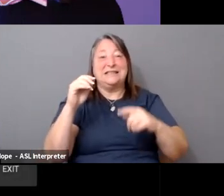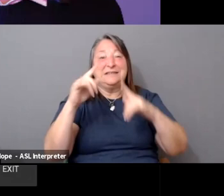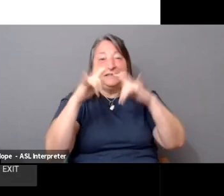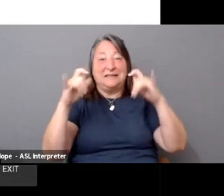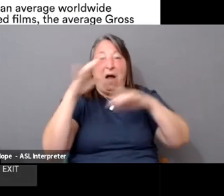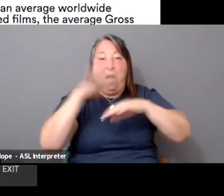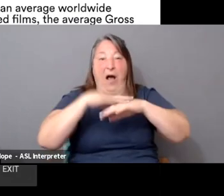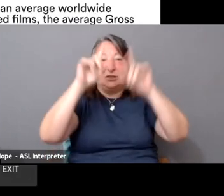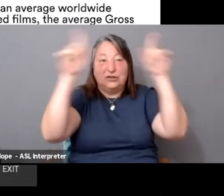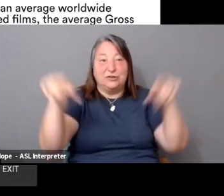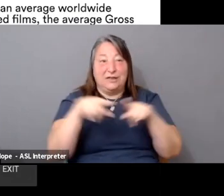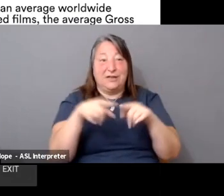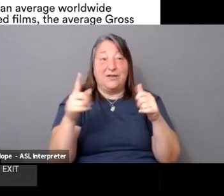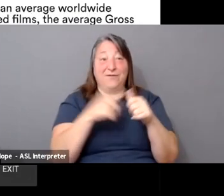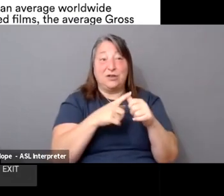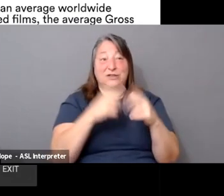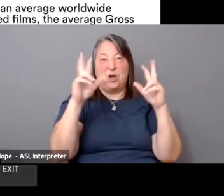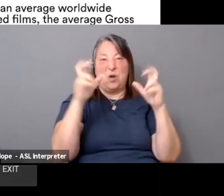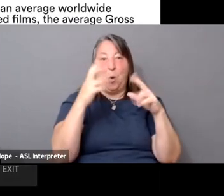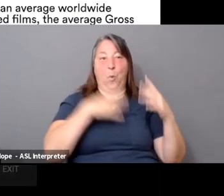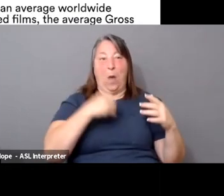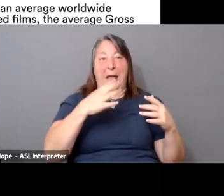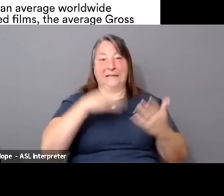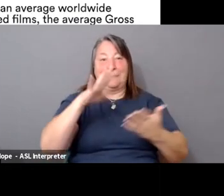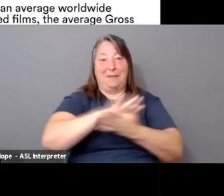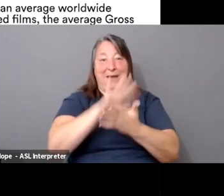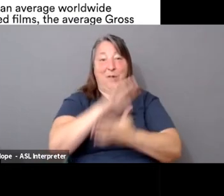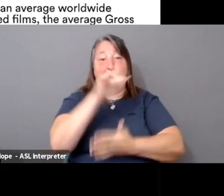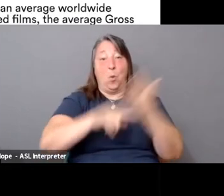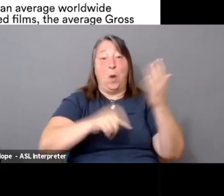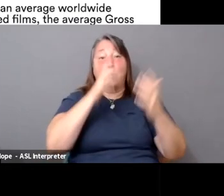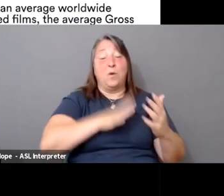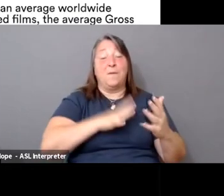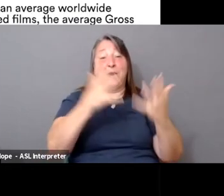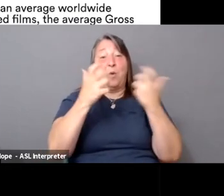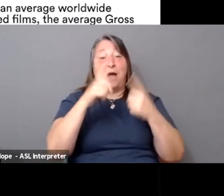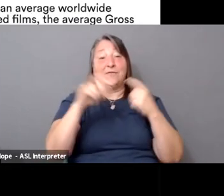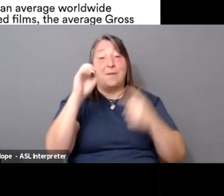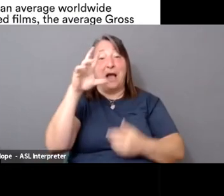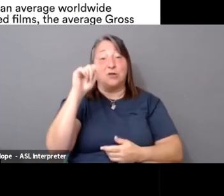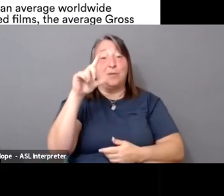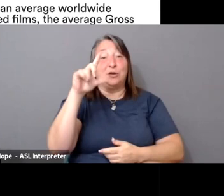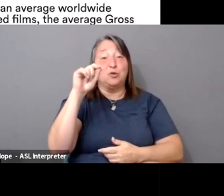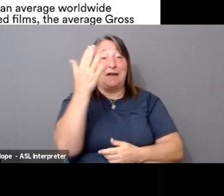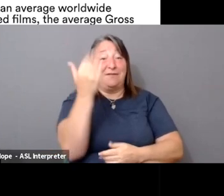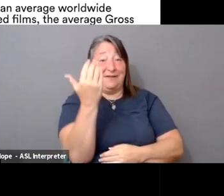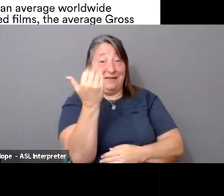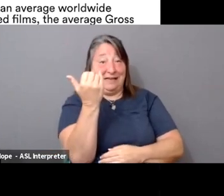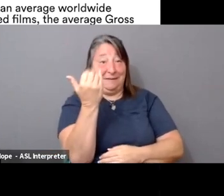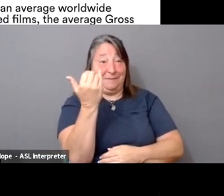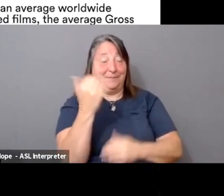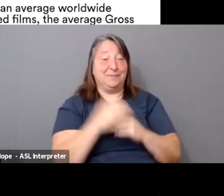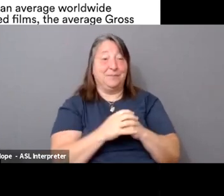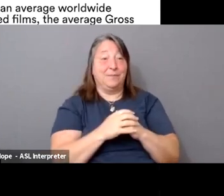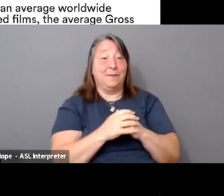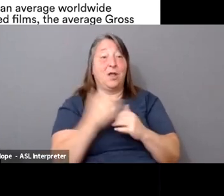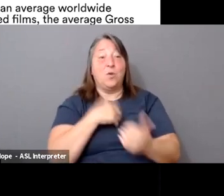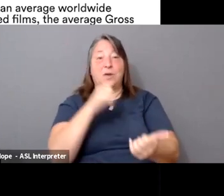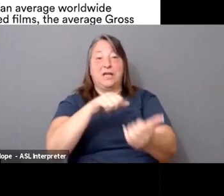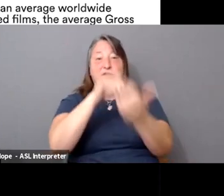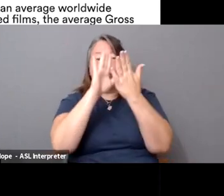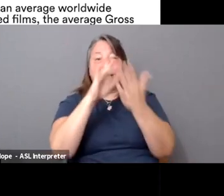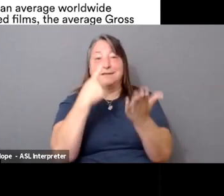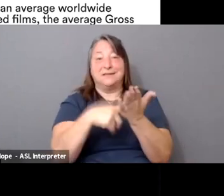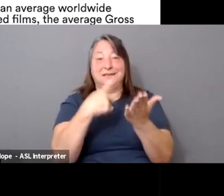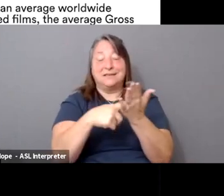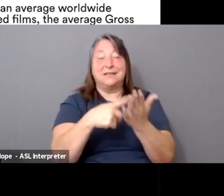our first white paper titled What Women Want from October 2015. Addressing how Hollywood accommodates the